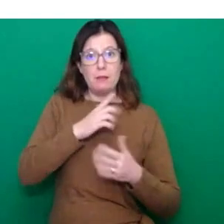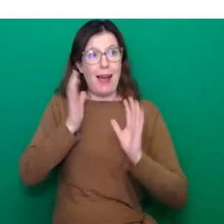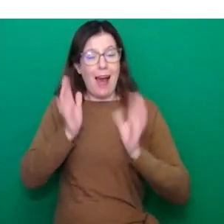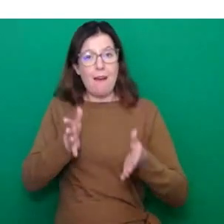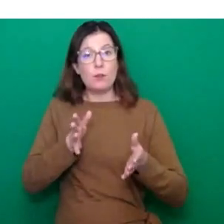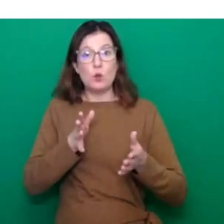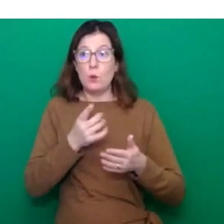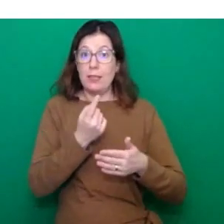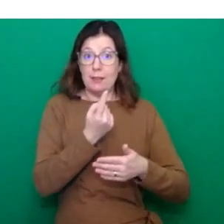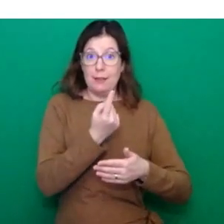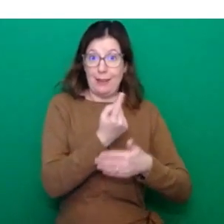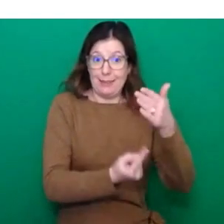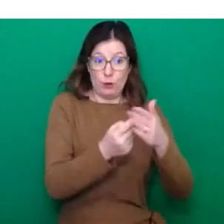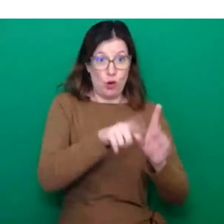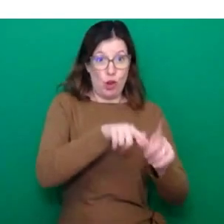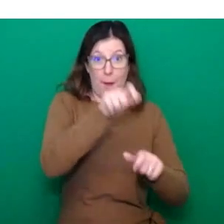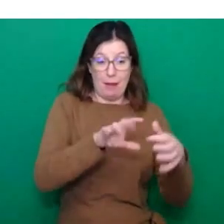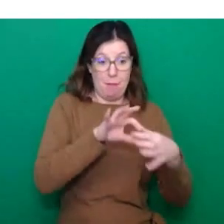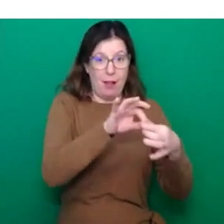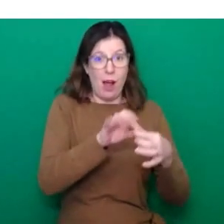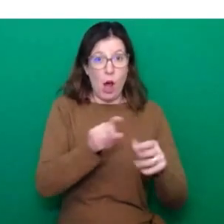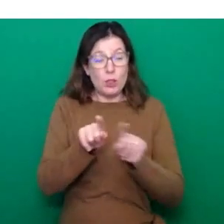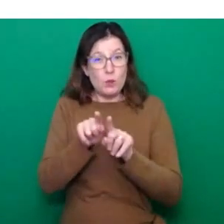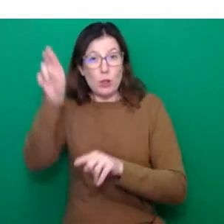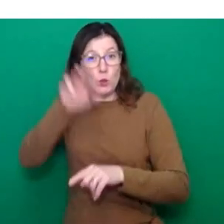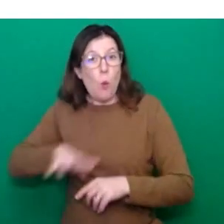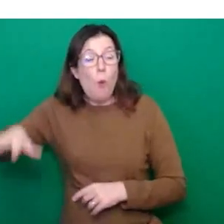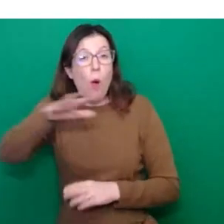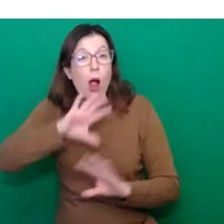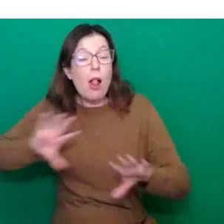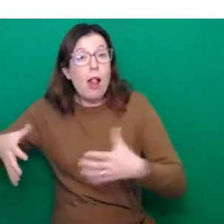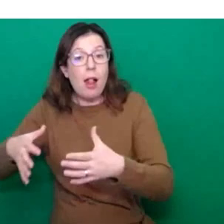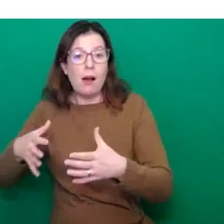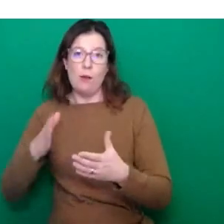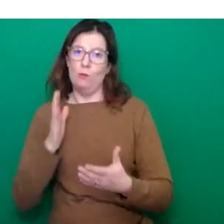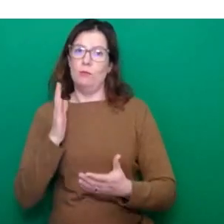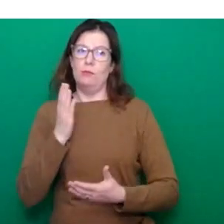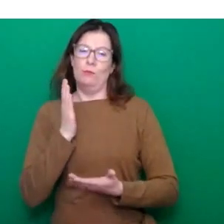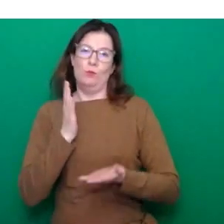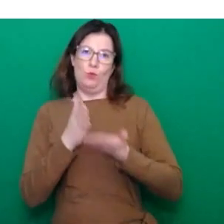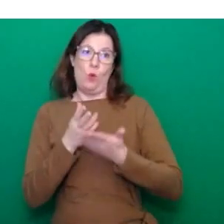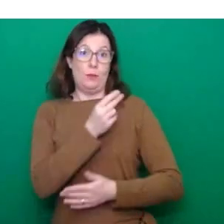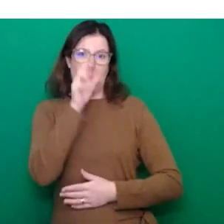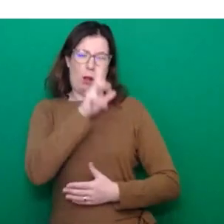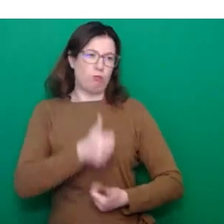those individual young people, but also with whole schools. Some of which I'm sure will welcome you in with open arms and be ready to work with you,